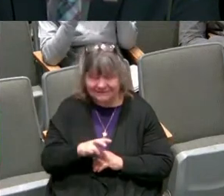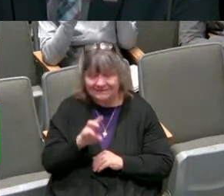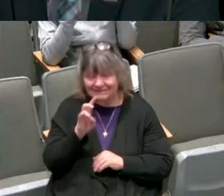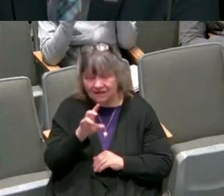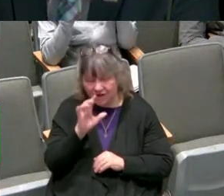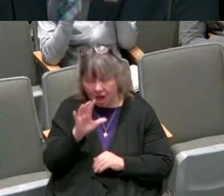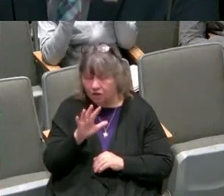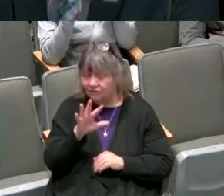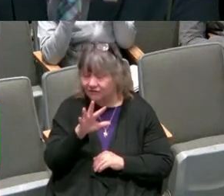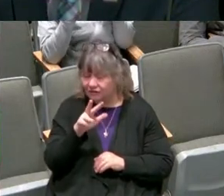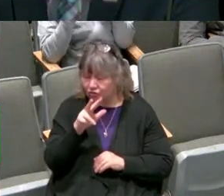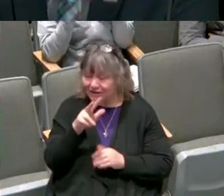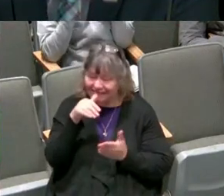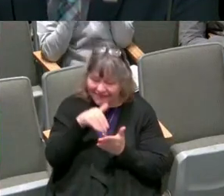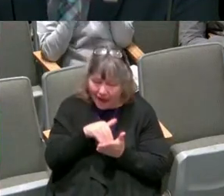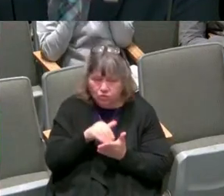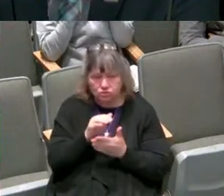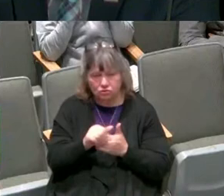any questions